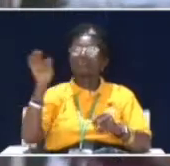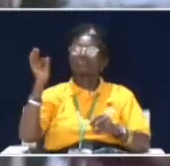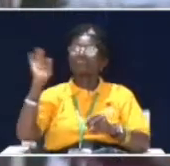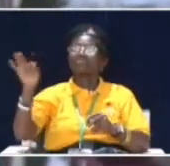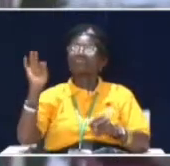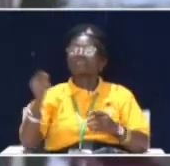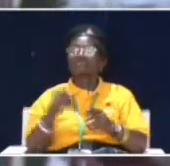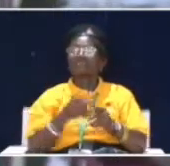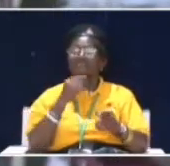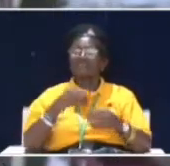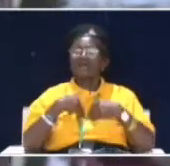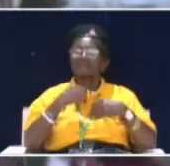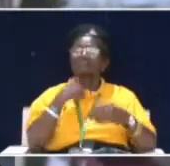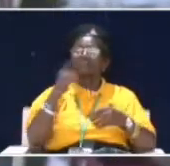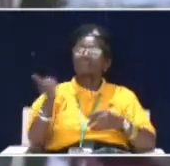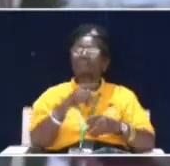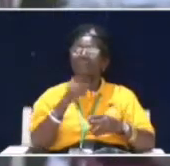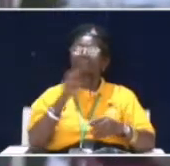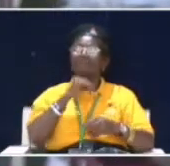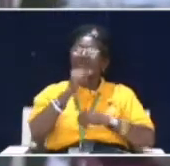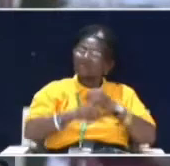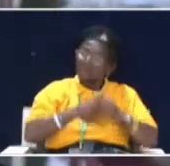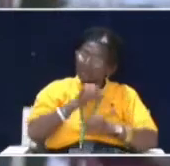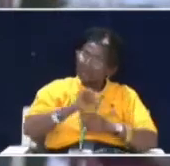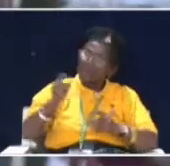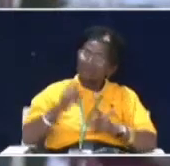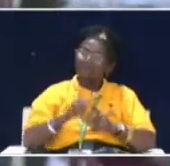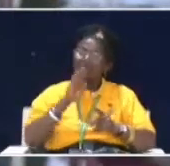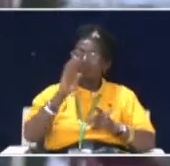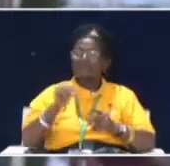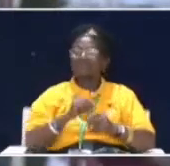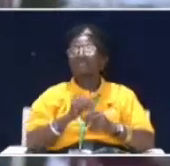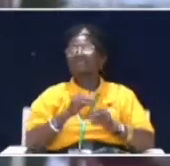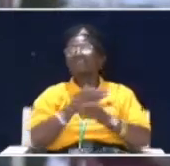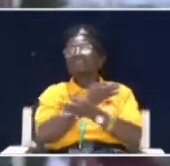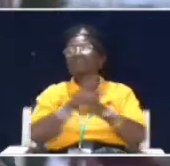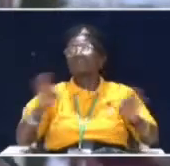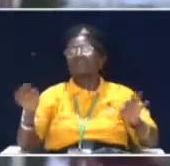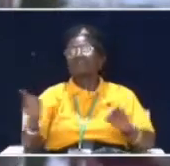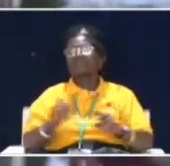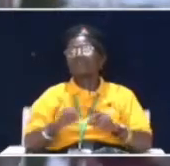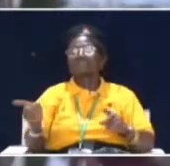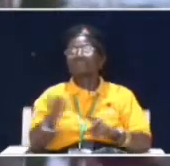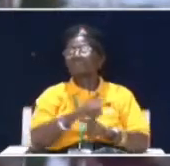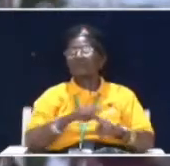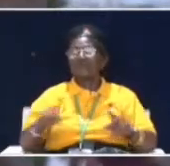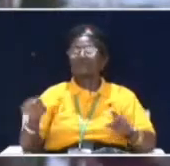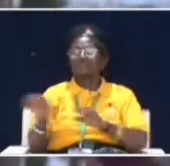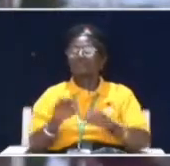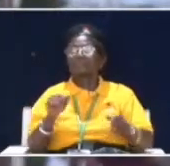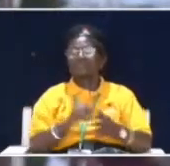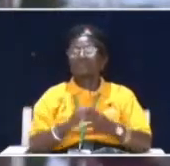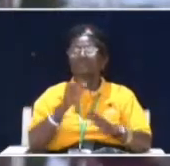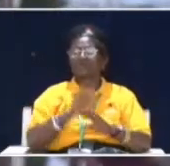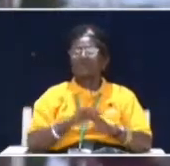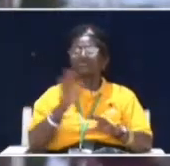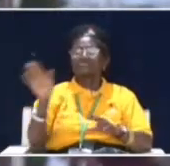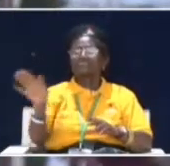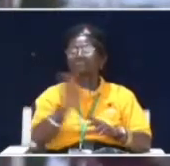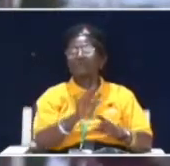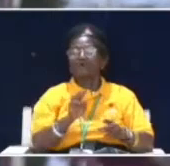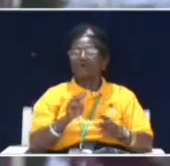told you, you are struggling to be free, but you could not do it on your own. Jesus can